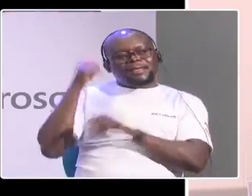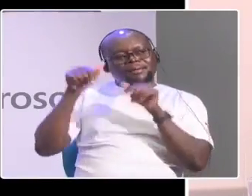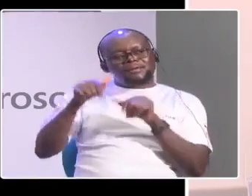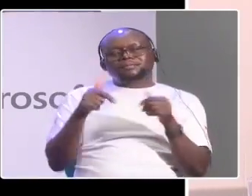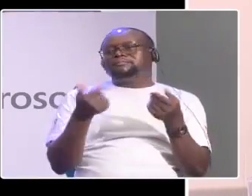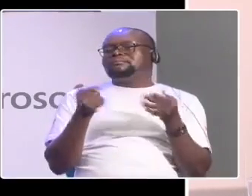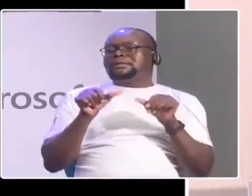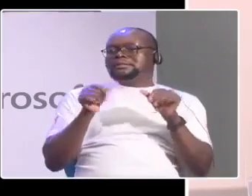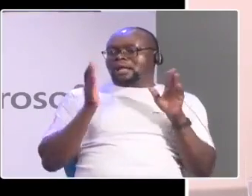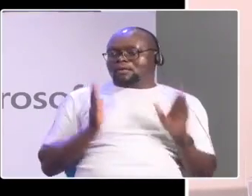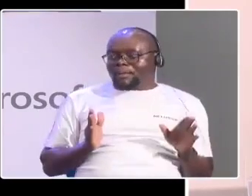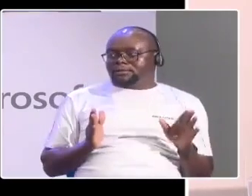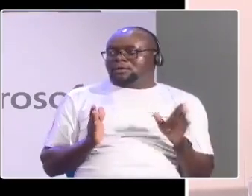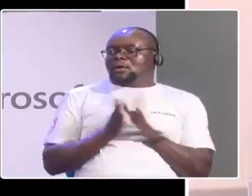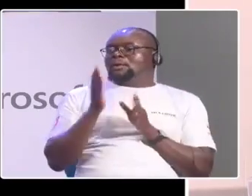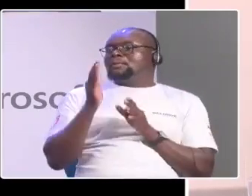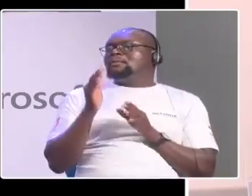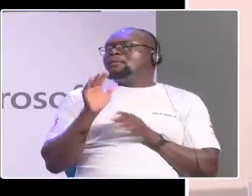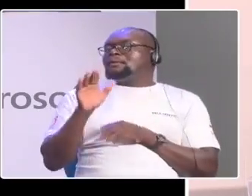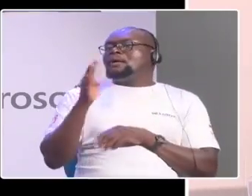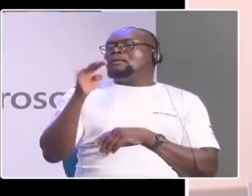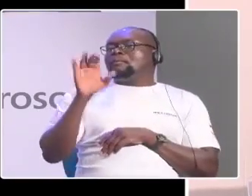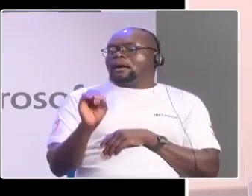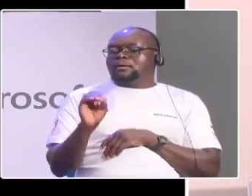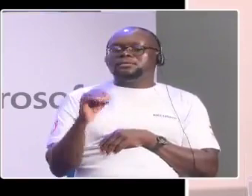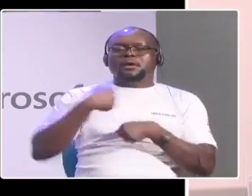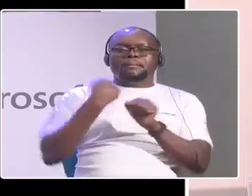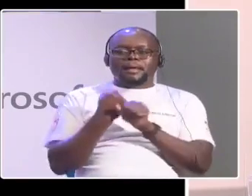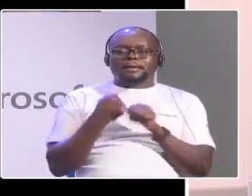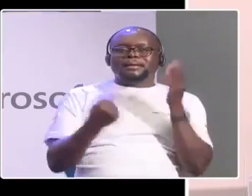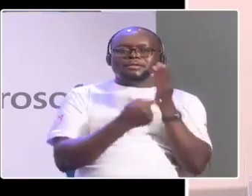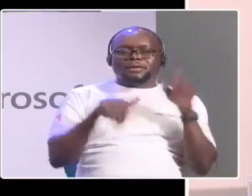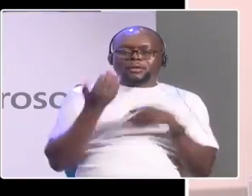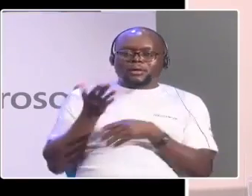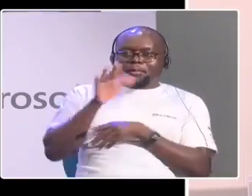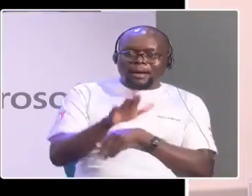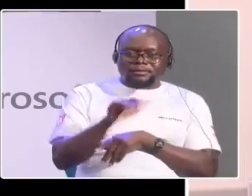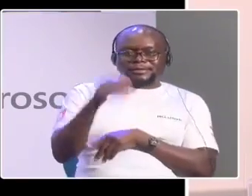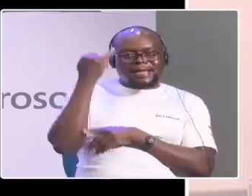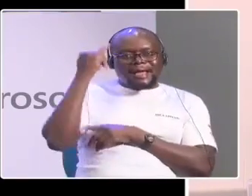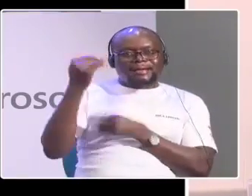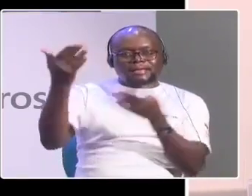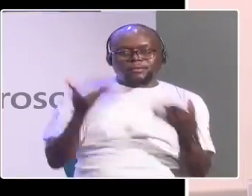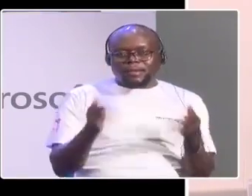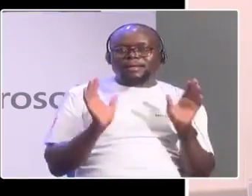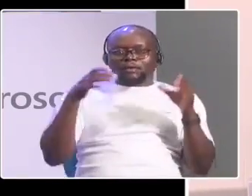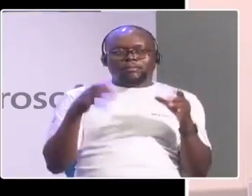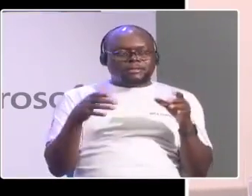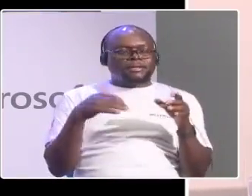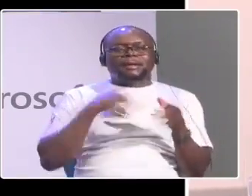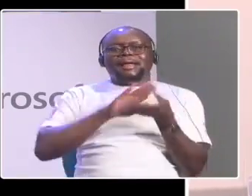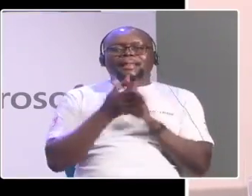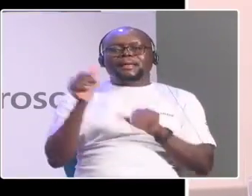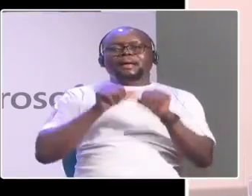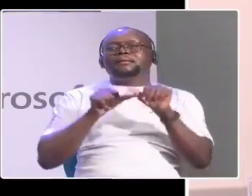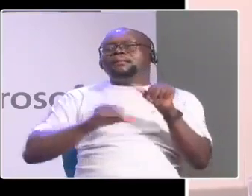still humans with our own biases building technology. And again, how do we go back to this idea of bringing in the community and nothing about